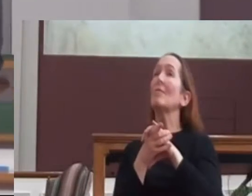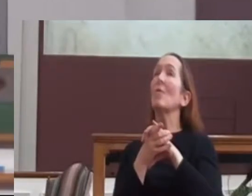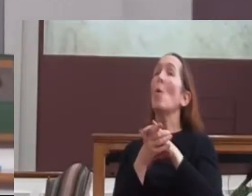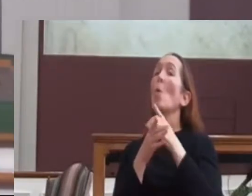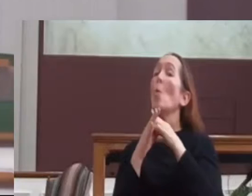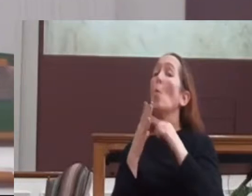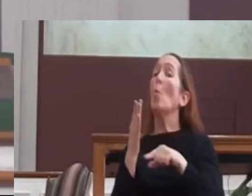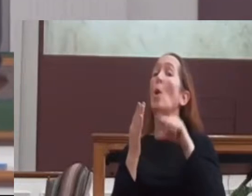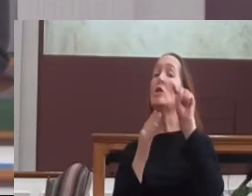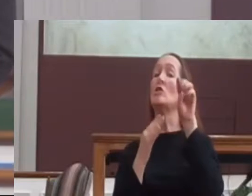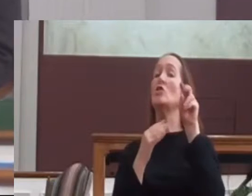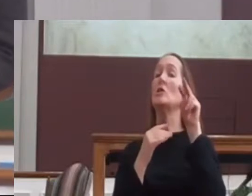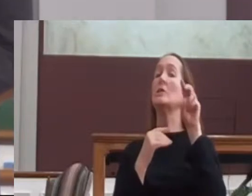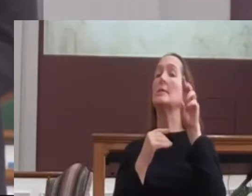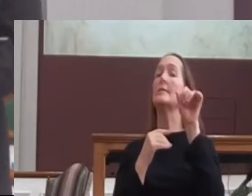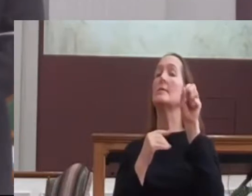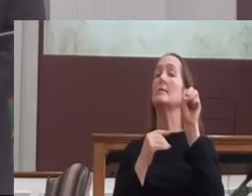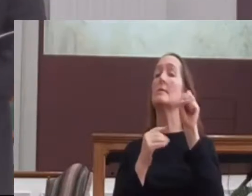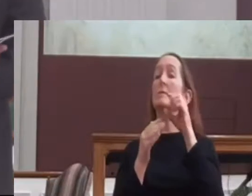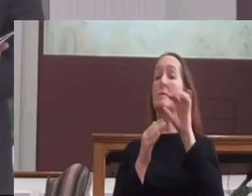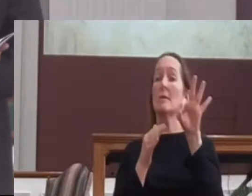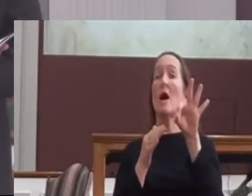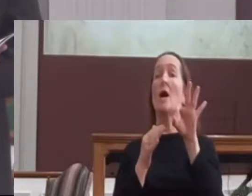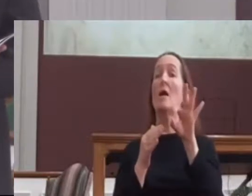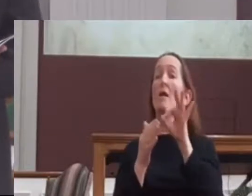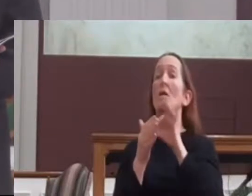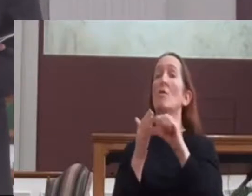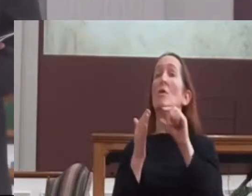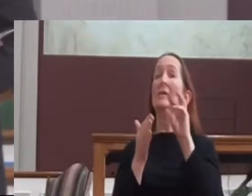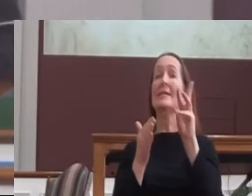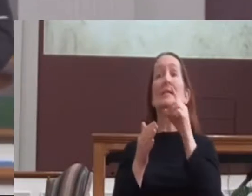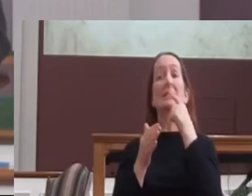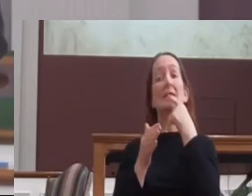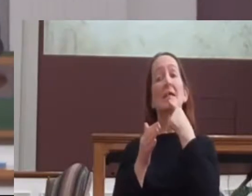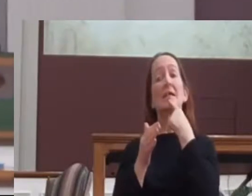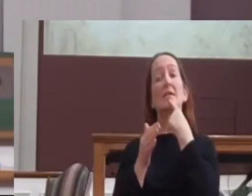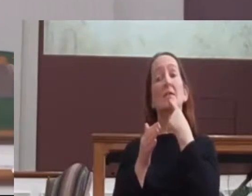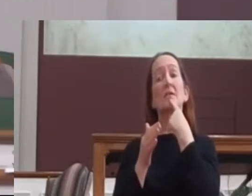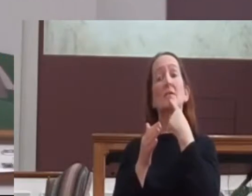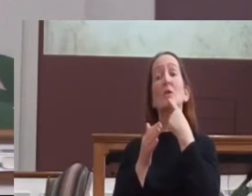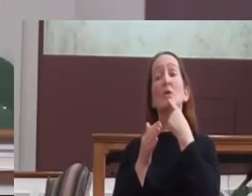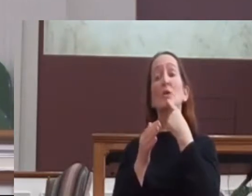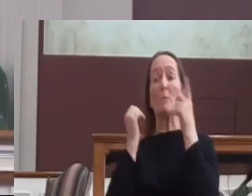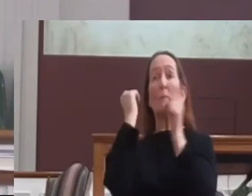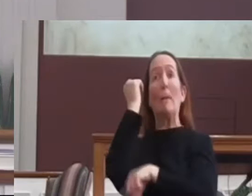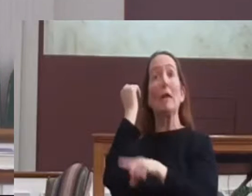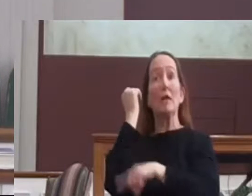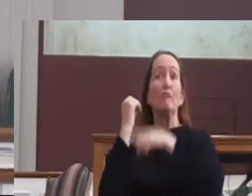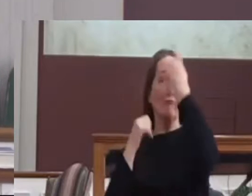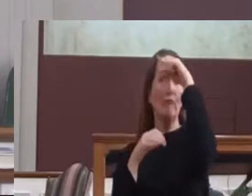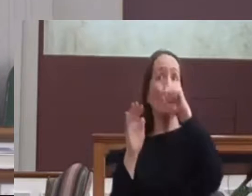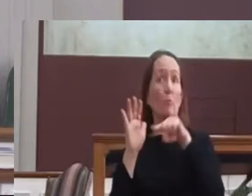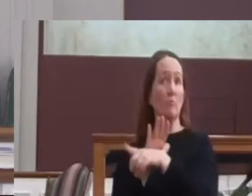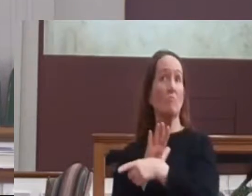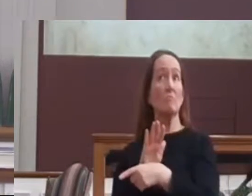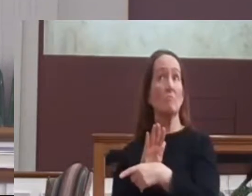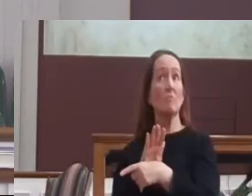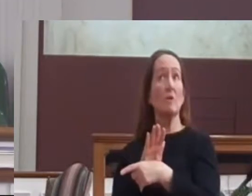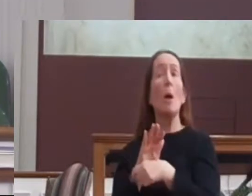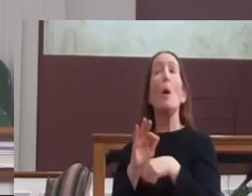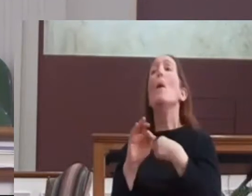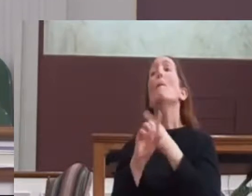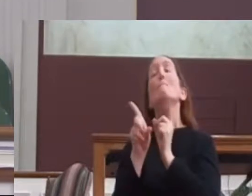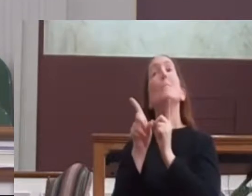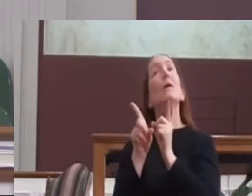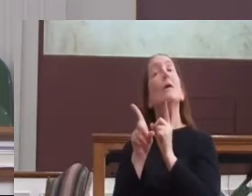thought. But I believe what Genesis 9:6 says is there's an idea of capital